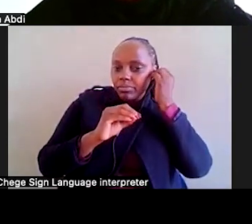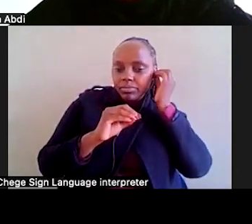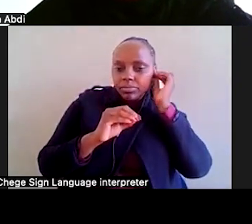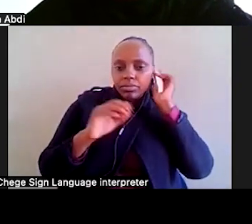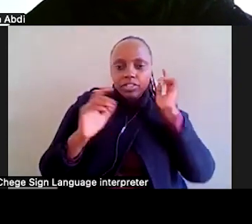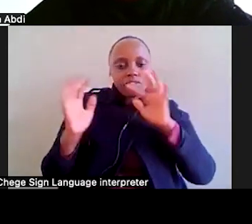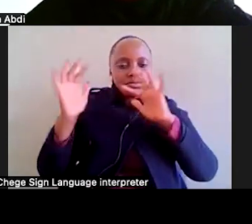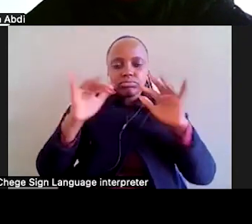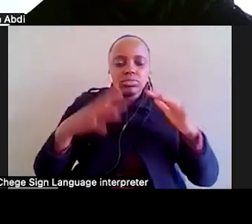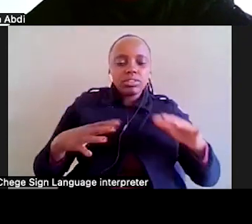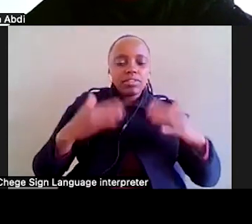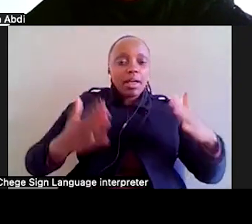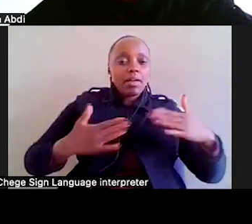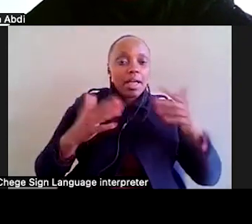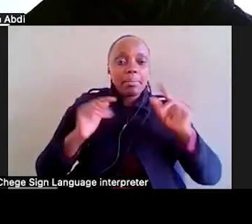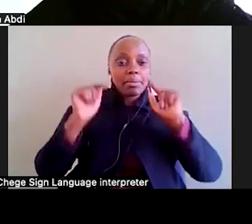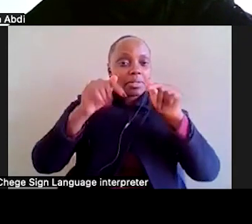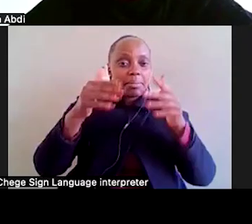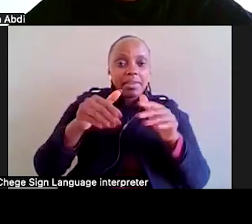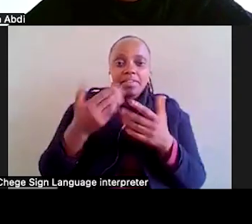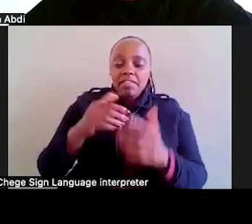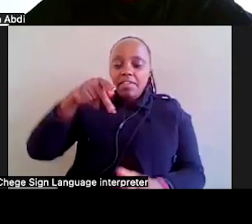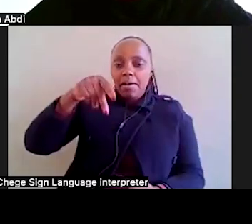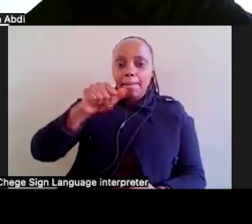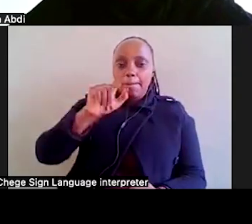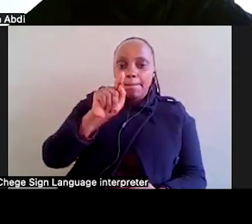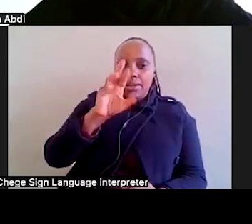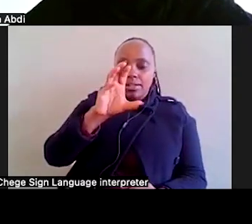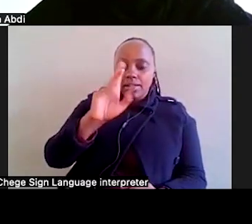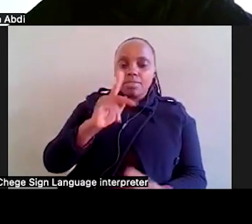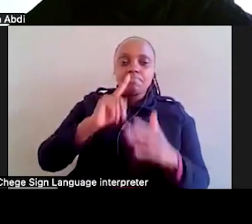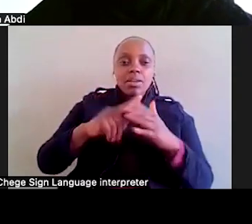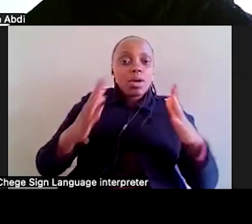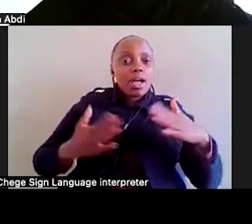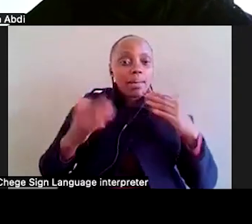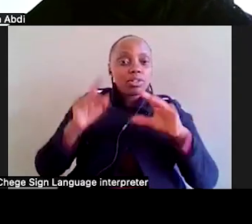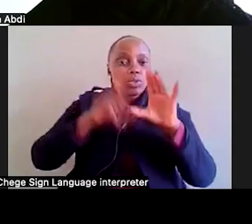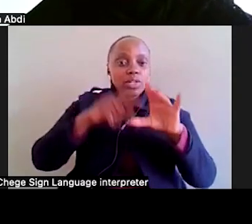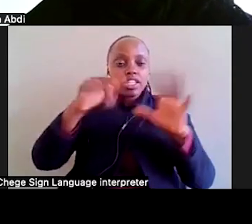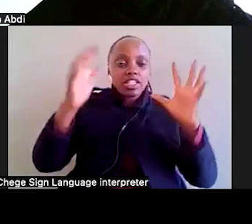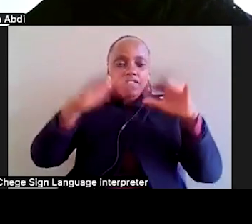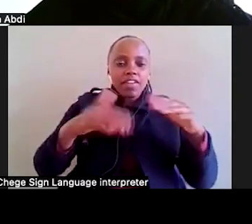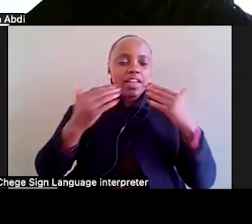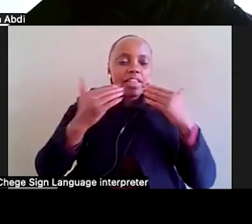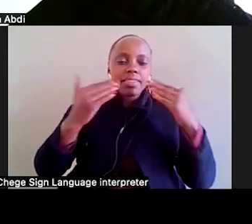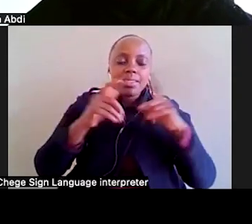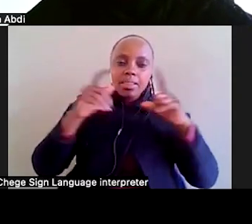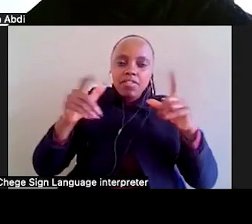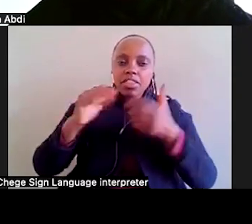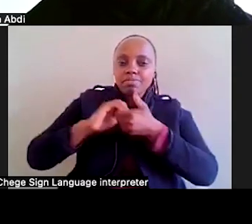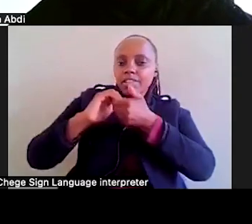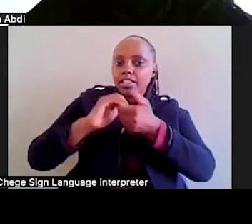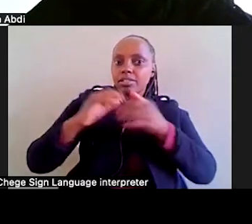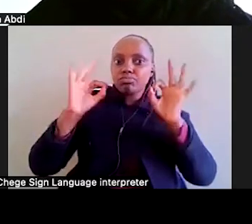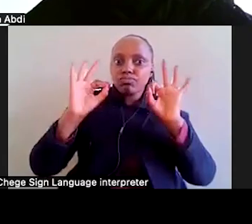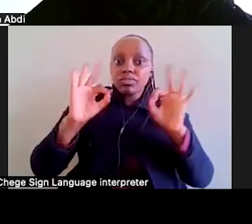attendants are just happy to be here. Patrick is saying that happy to be in this forum and thank you for the great engagement. Do you have, so this is, I